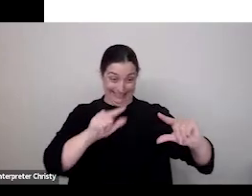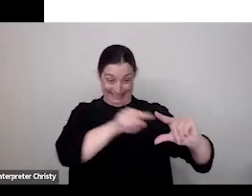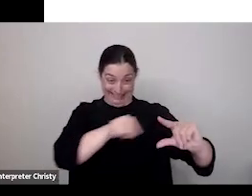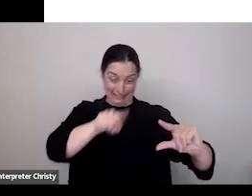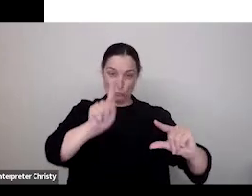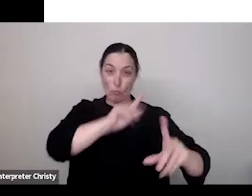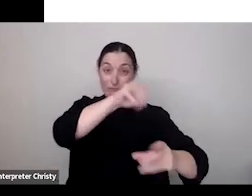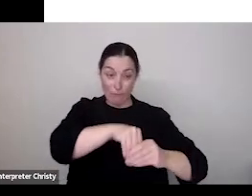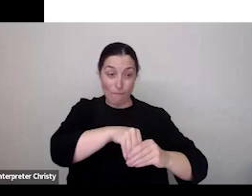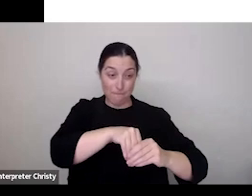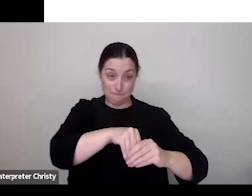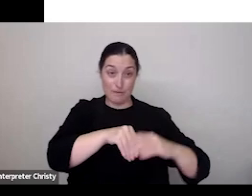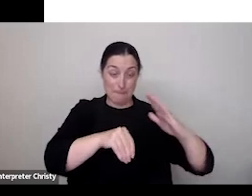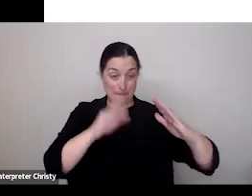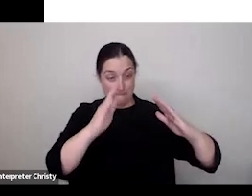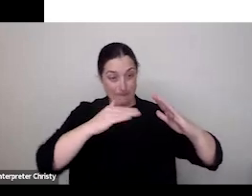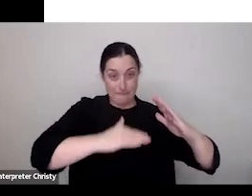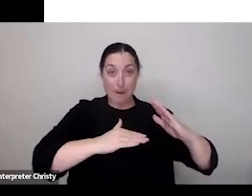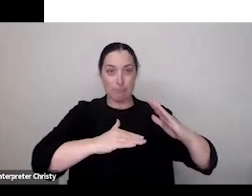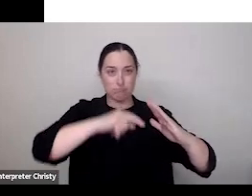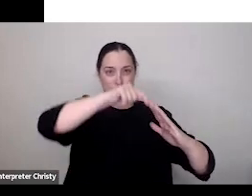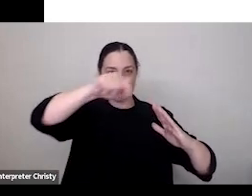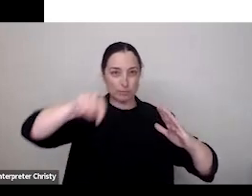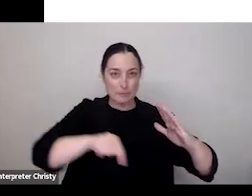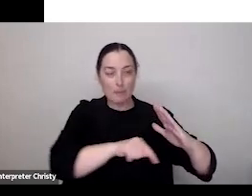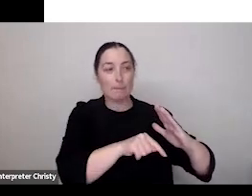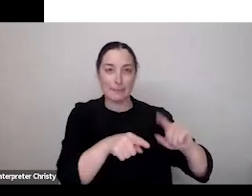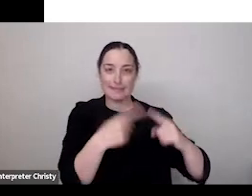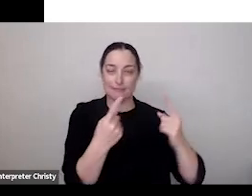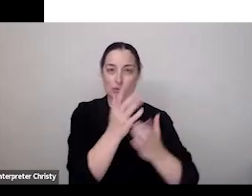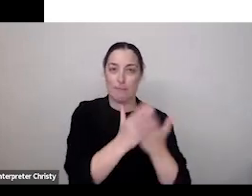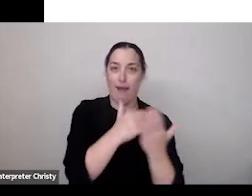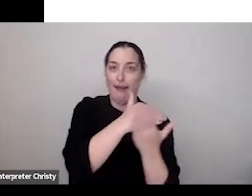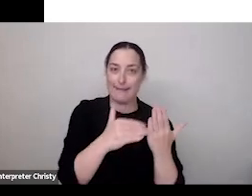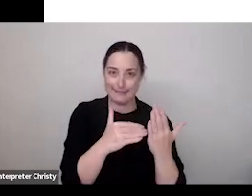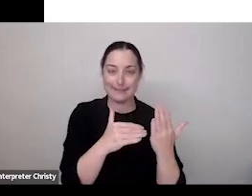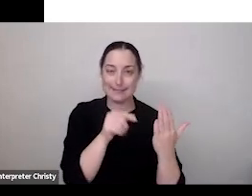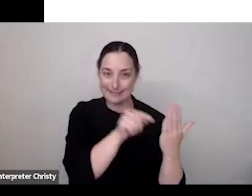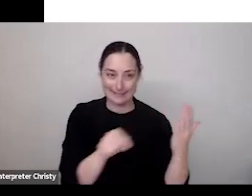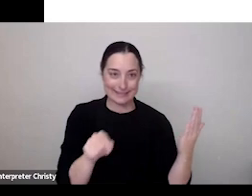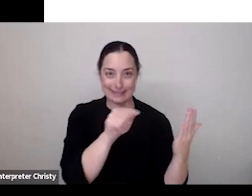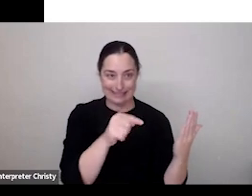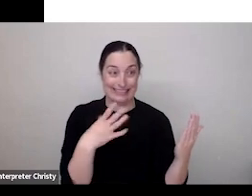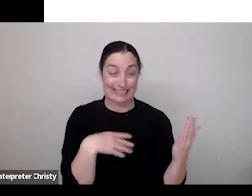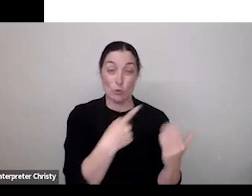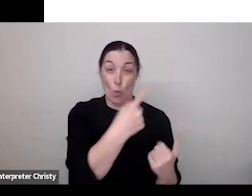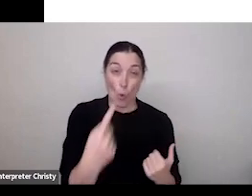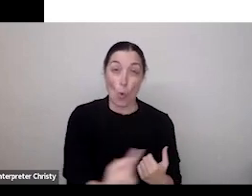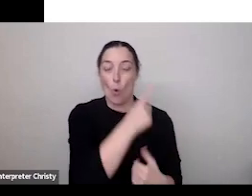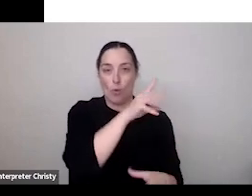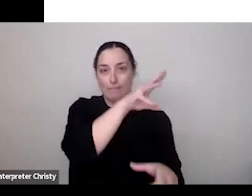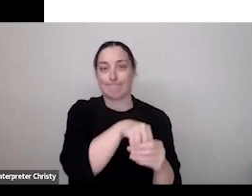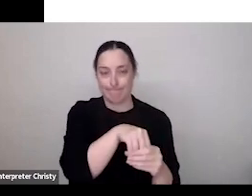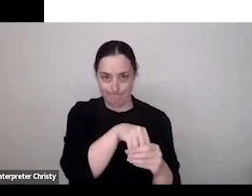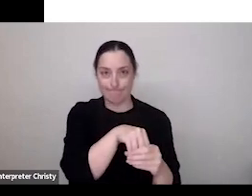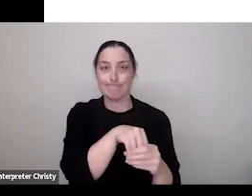it consists of so many different parts. And to understand and improve our collaboration, we need to consider each of these parts and each of